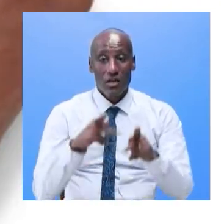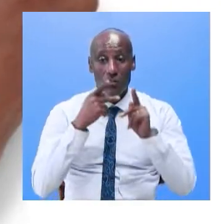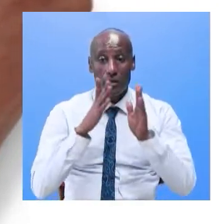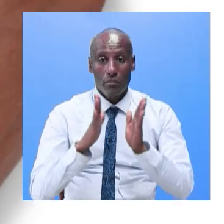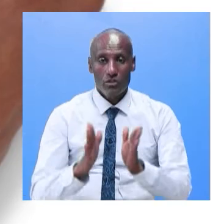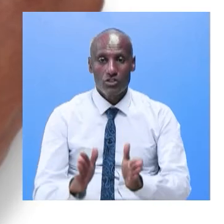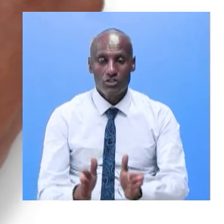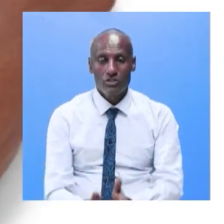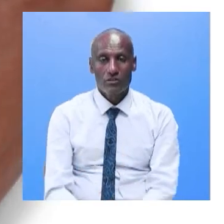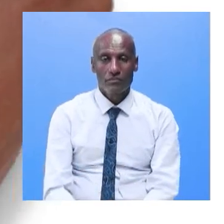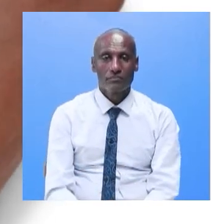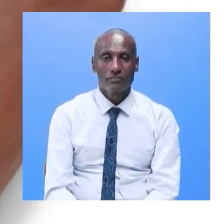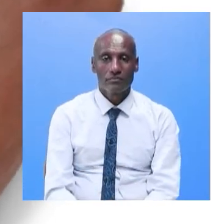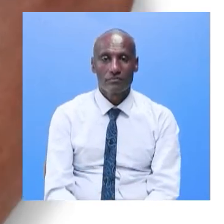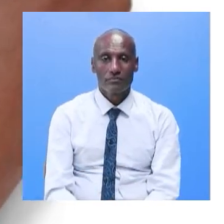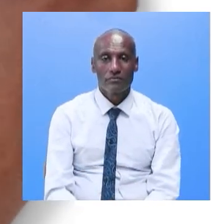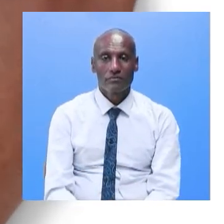preposition.